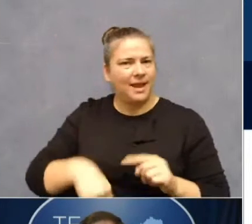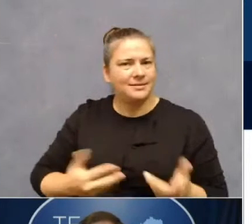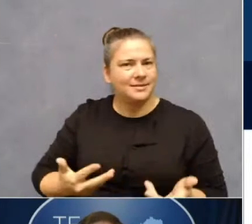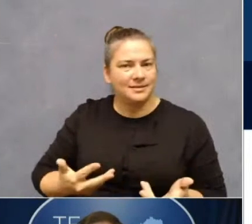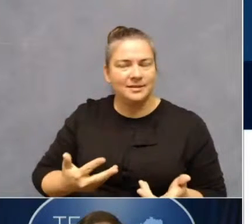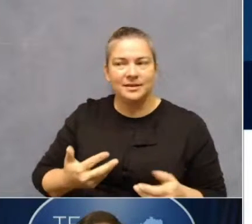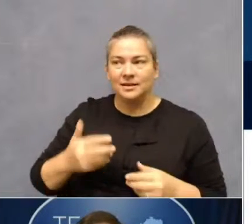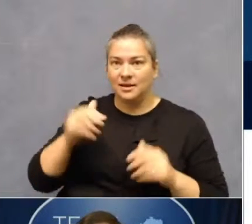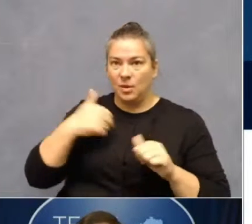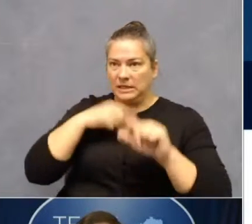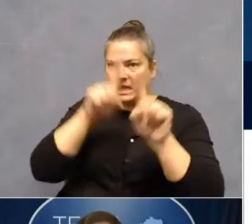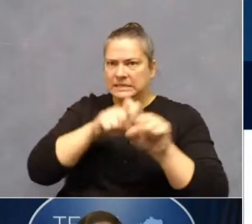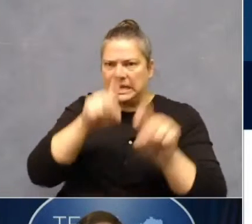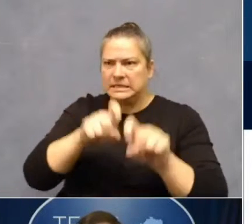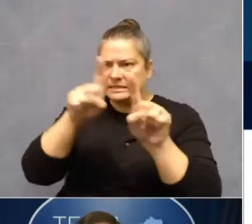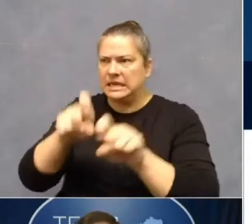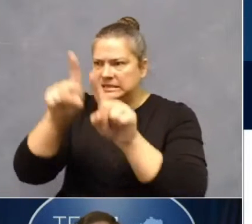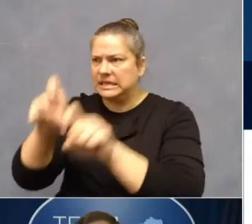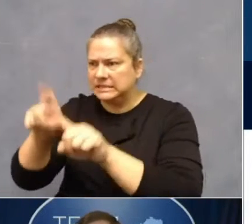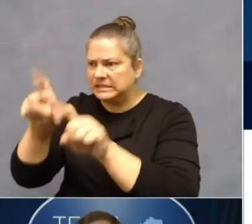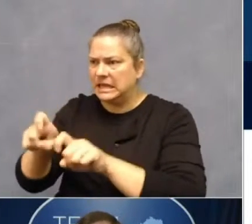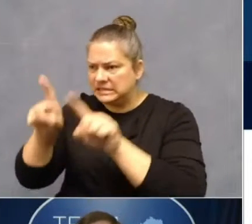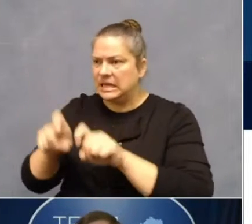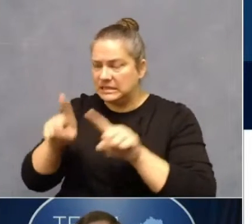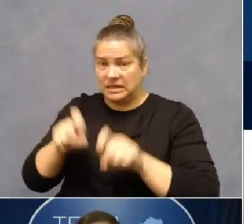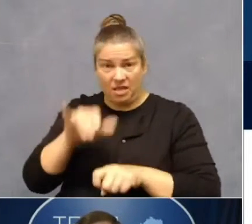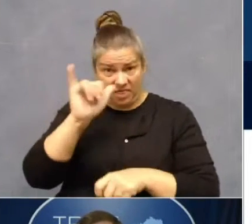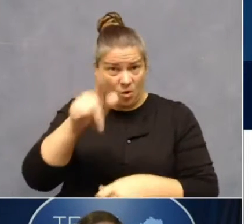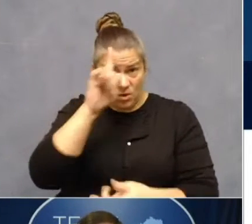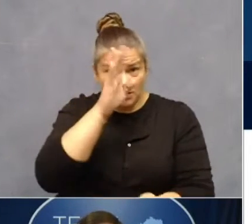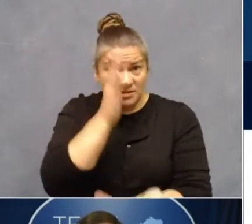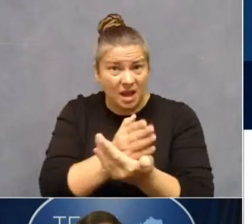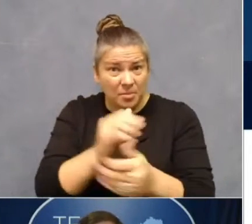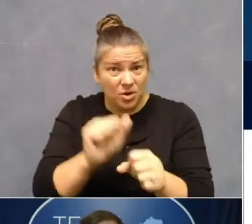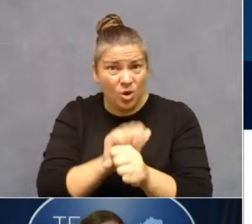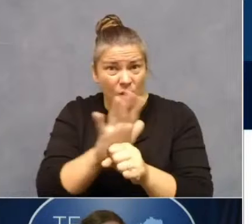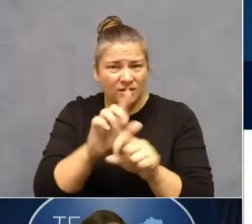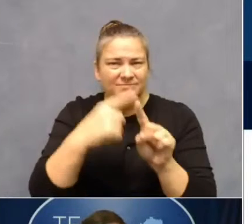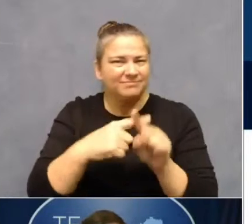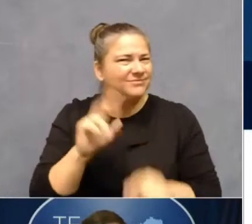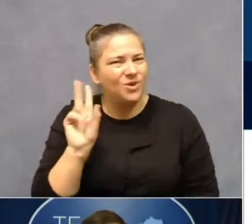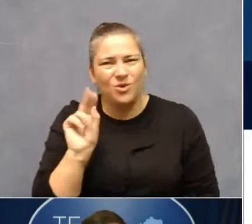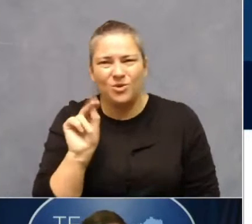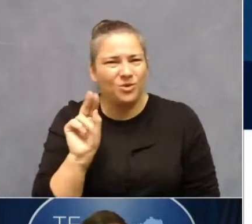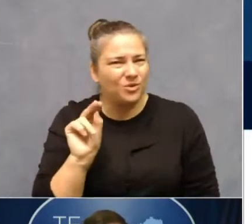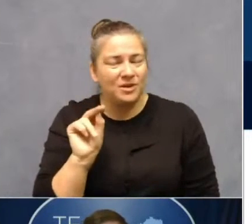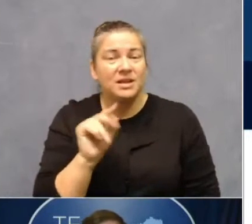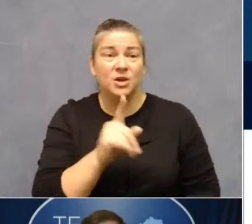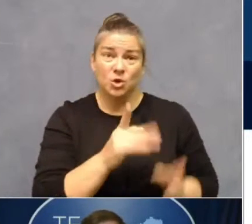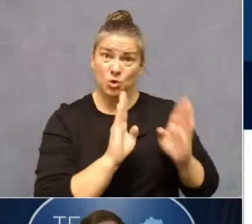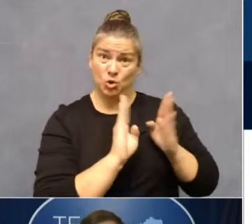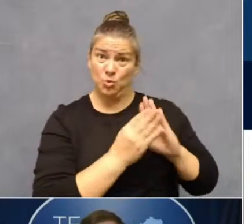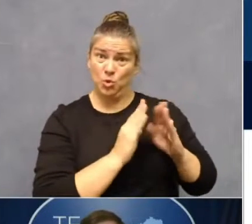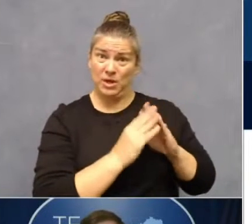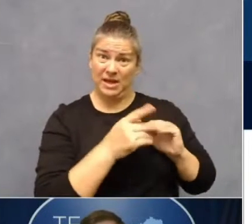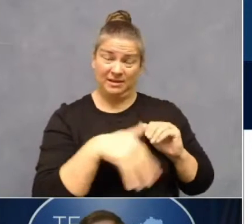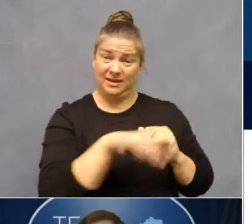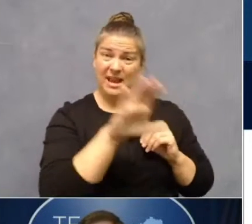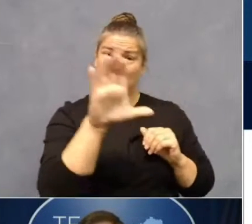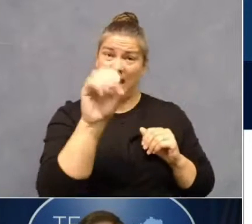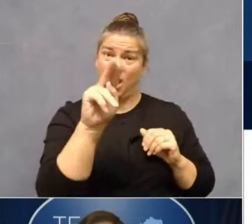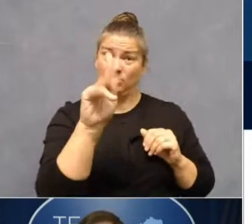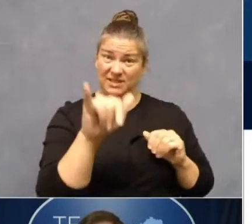this virus from getting in if you have such a high community transmission that your county is